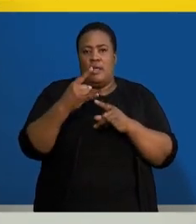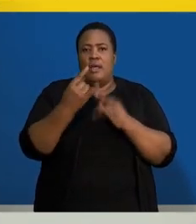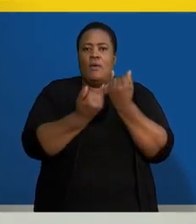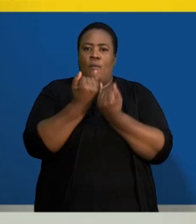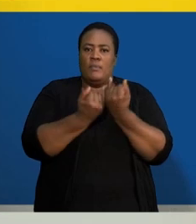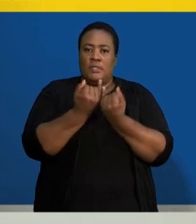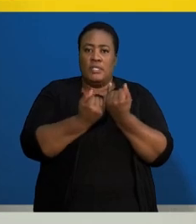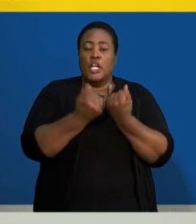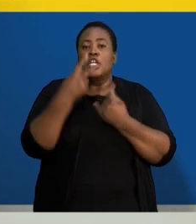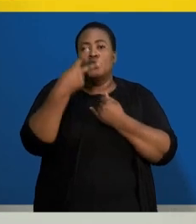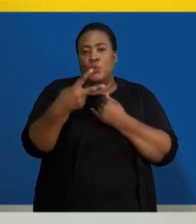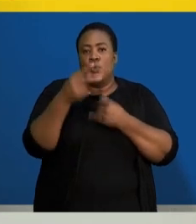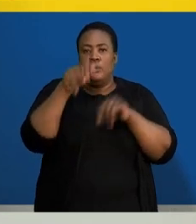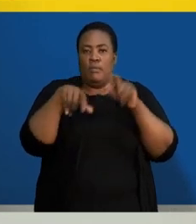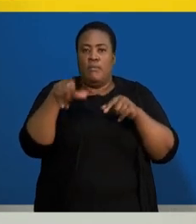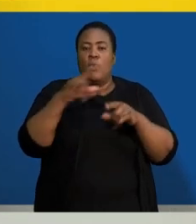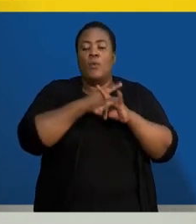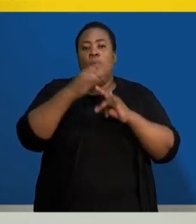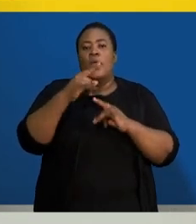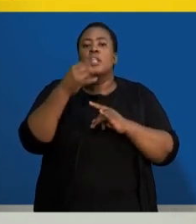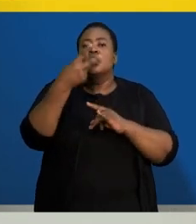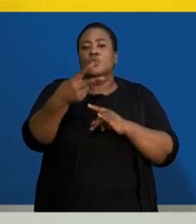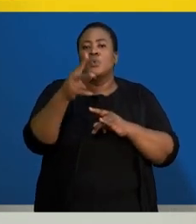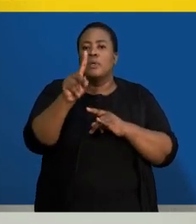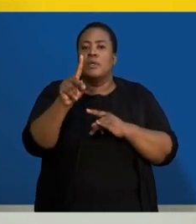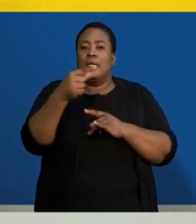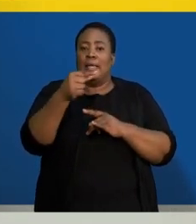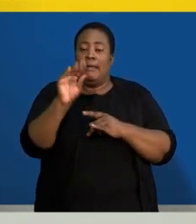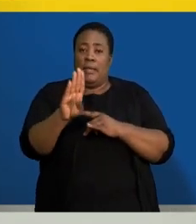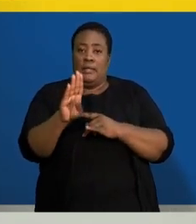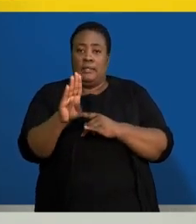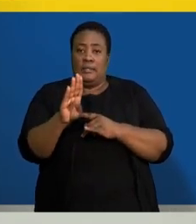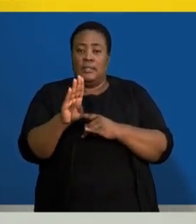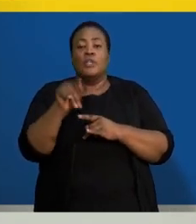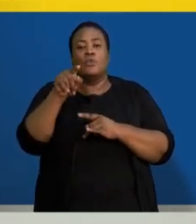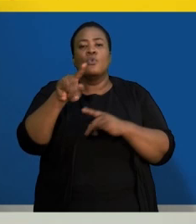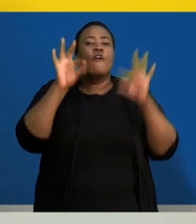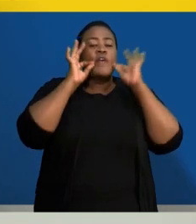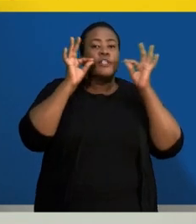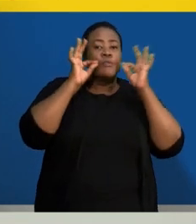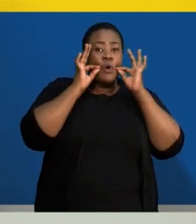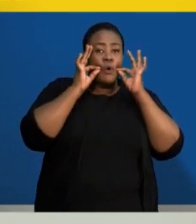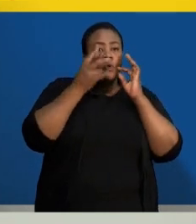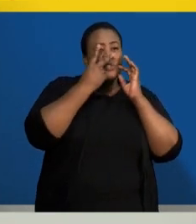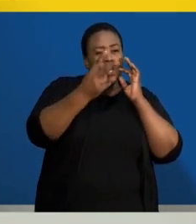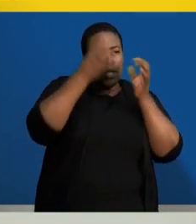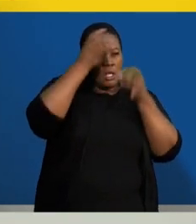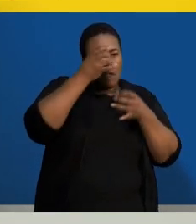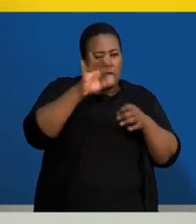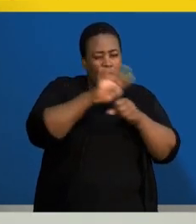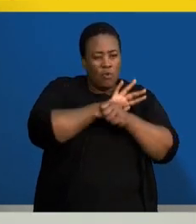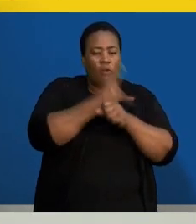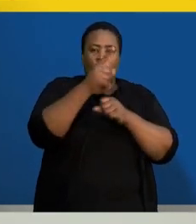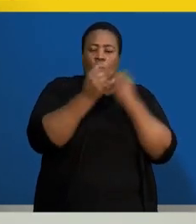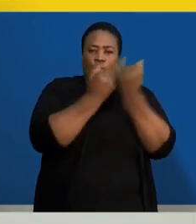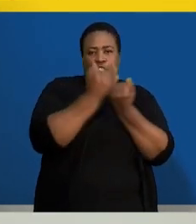chance to win 2 gigs of data. All you need to do is head on over to our Facebook page to see all of the details and